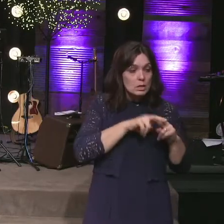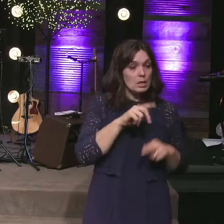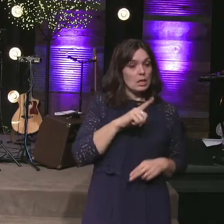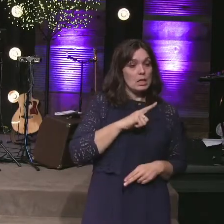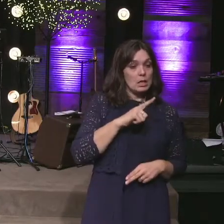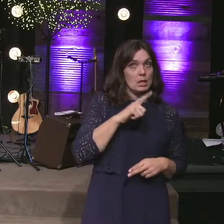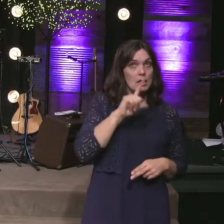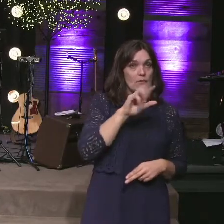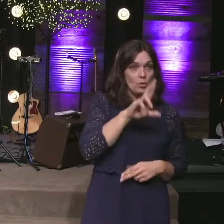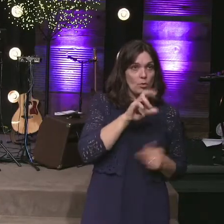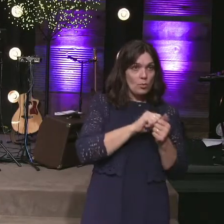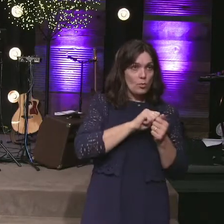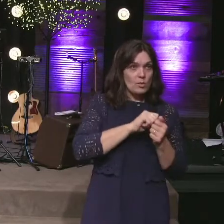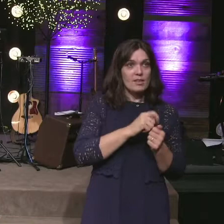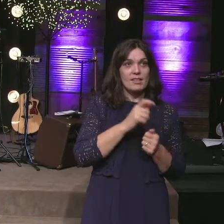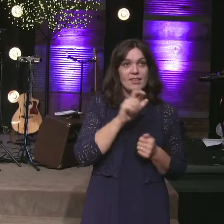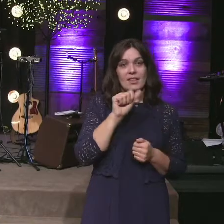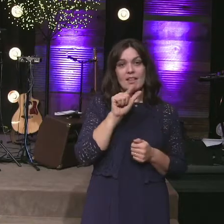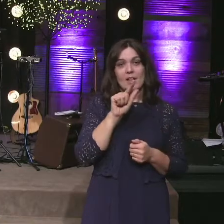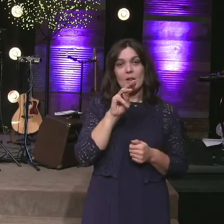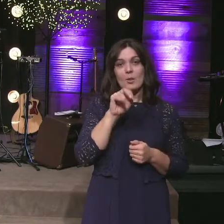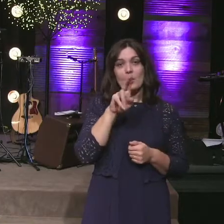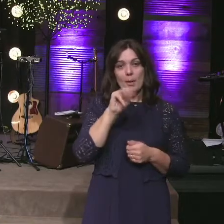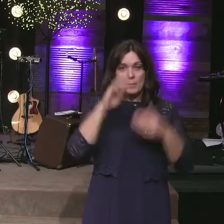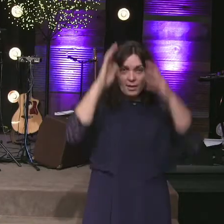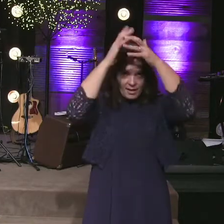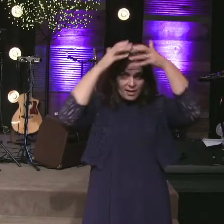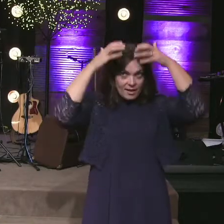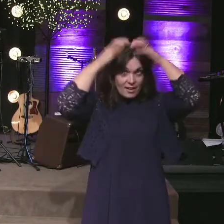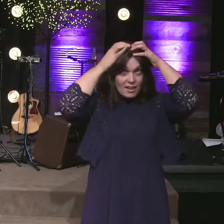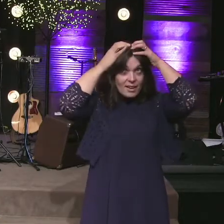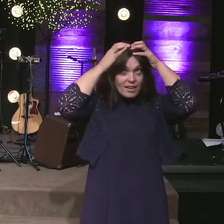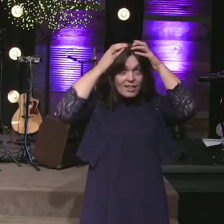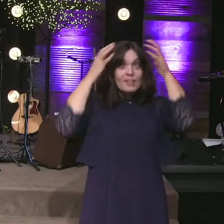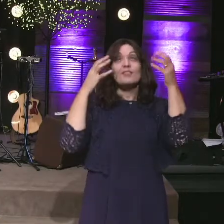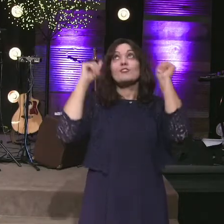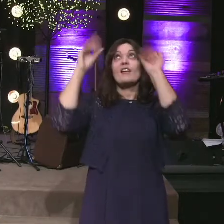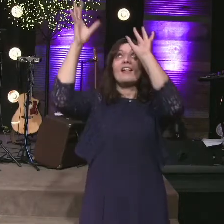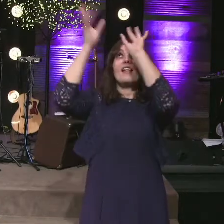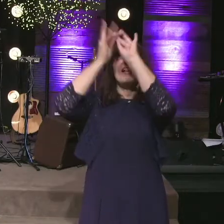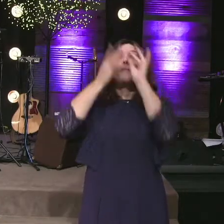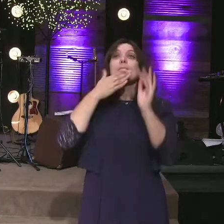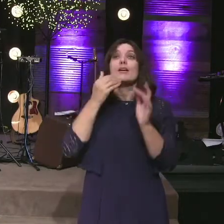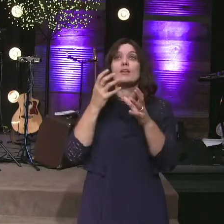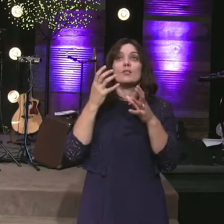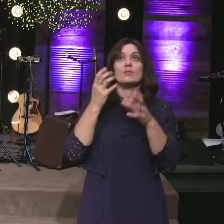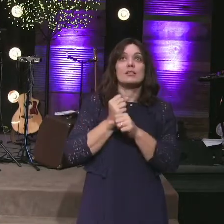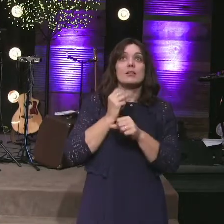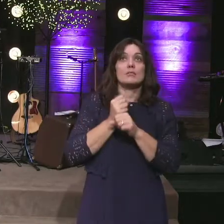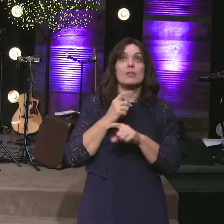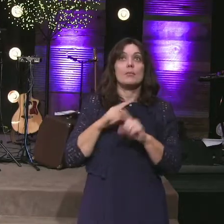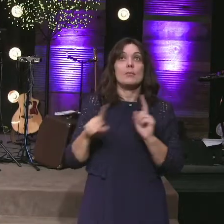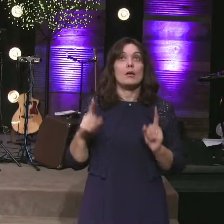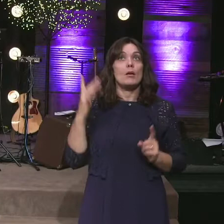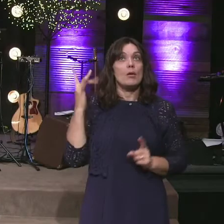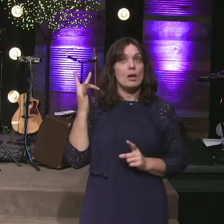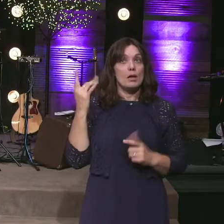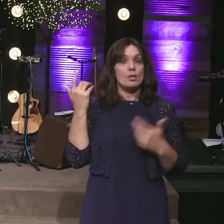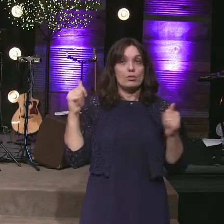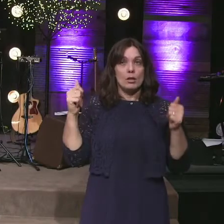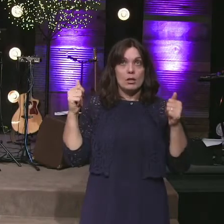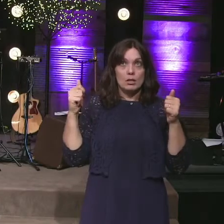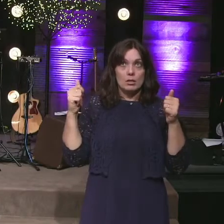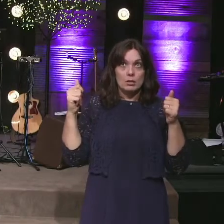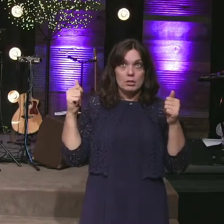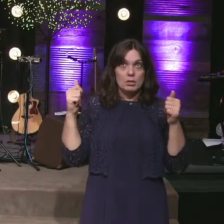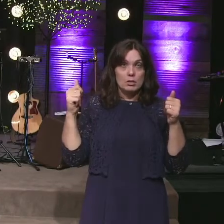hat on their head, you know? I think they're trying to get better reception or something, but nowadays we do that just to keep them people out